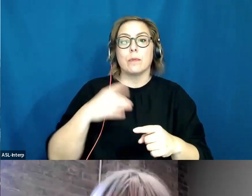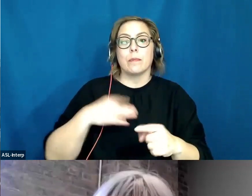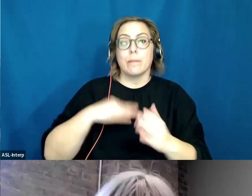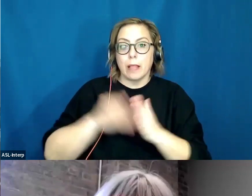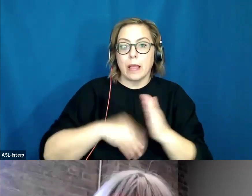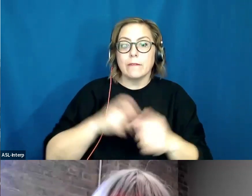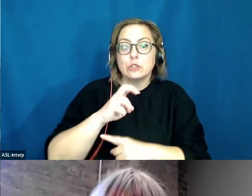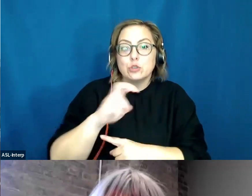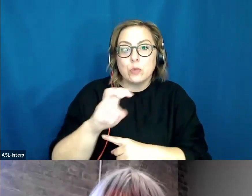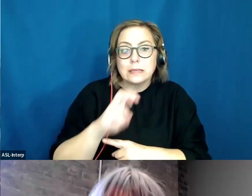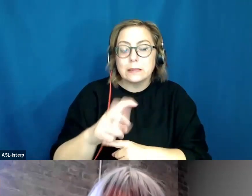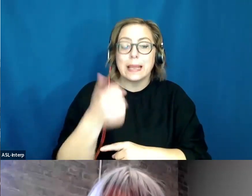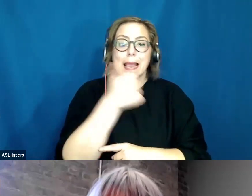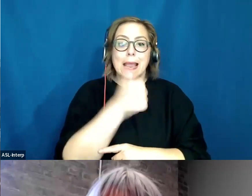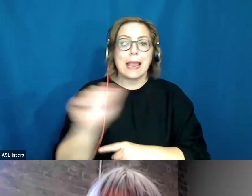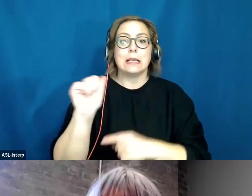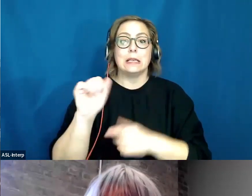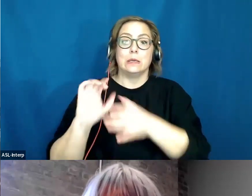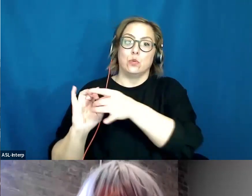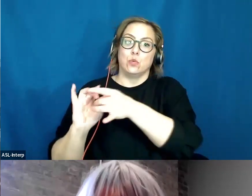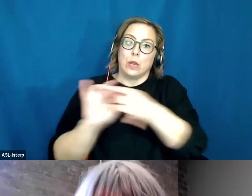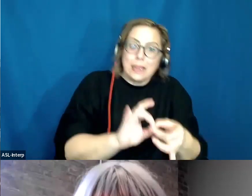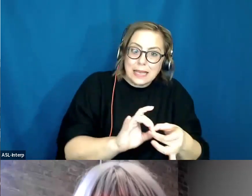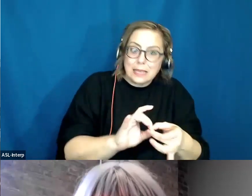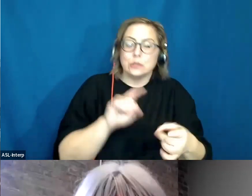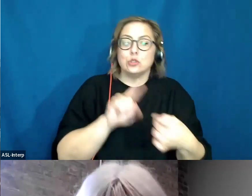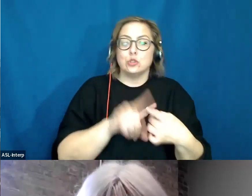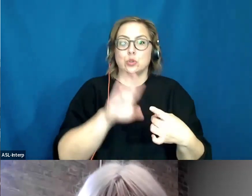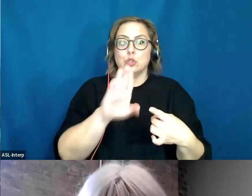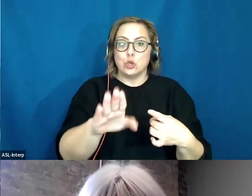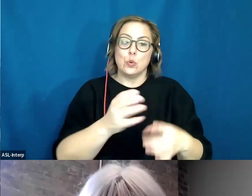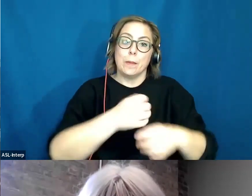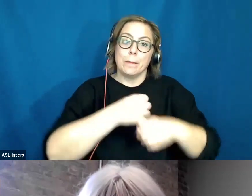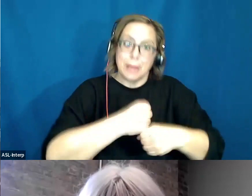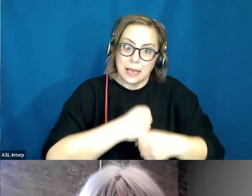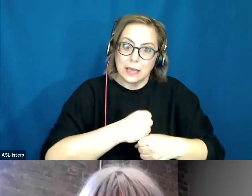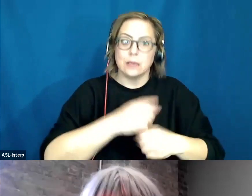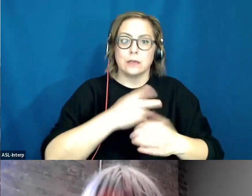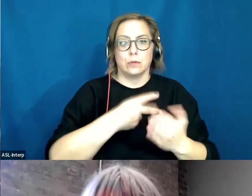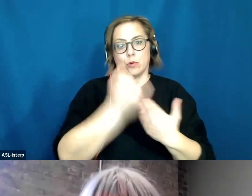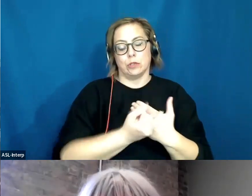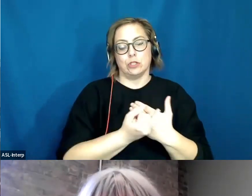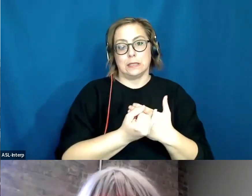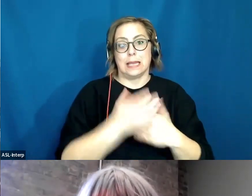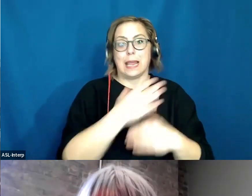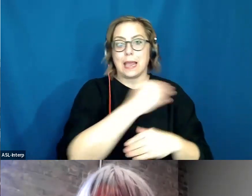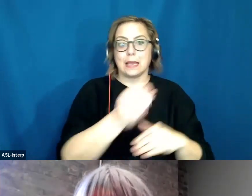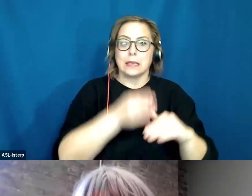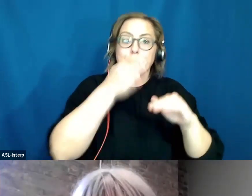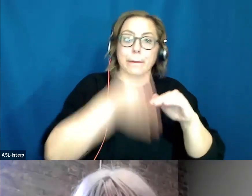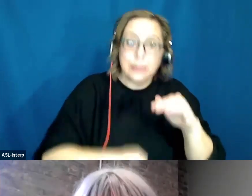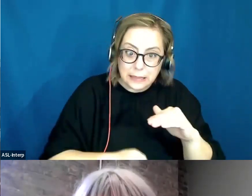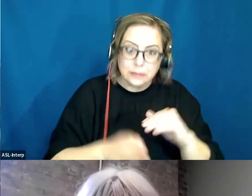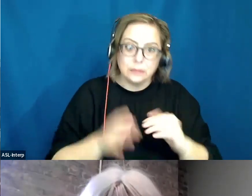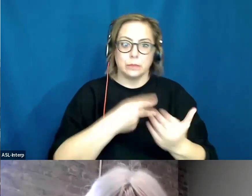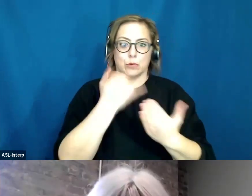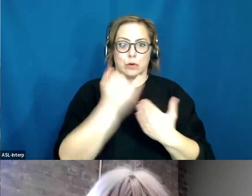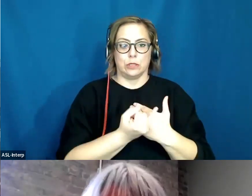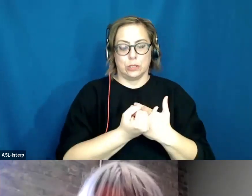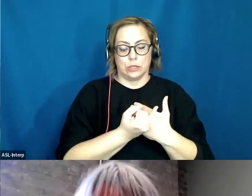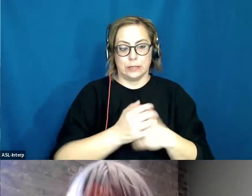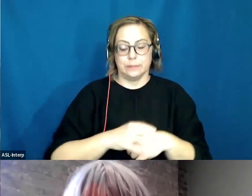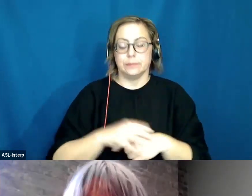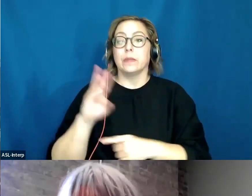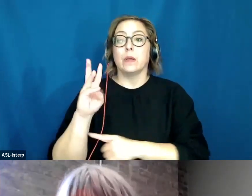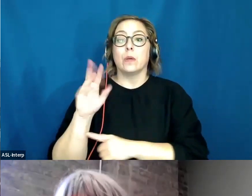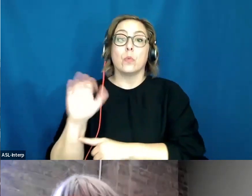anything that's related to, that's connected to you completing this project. And at WAC, they handle it a